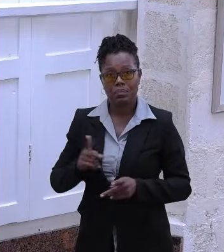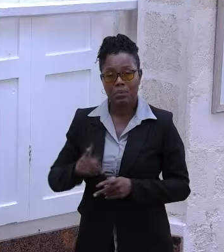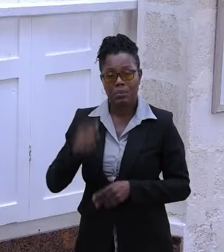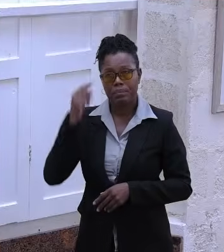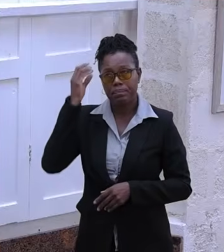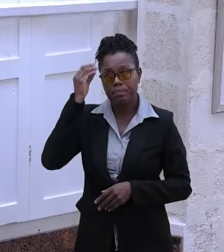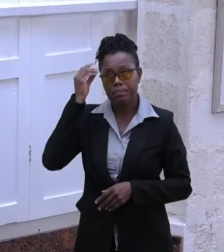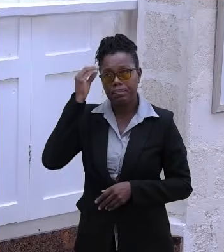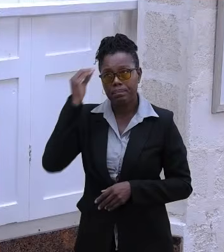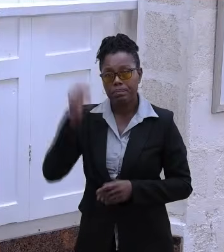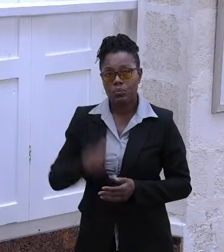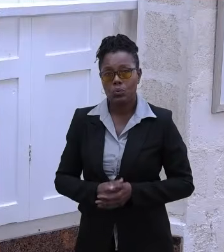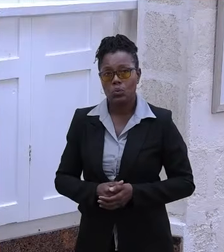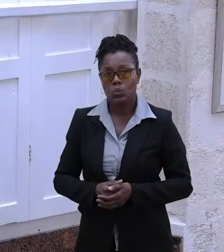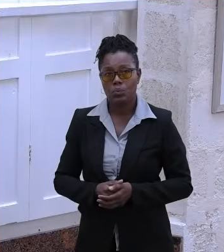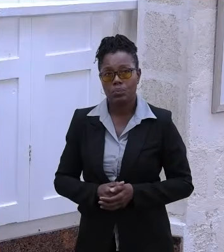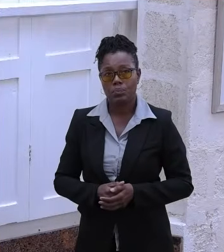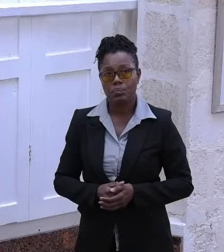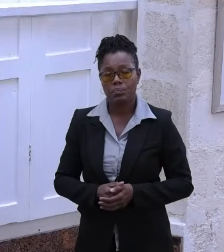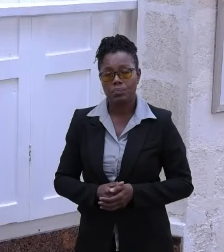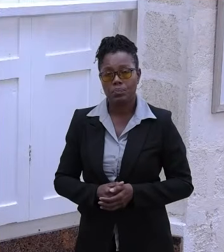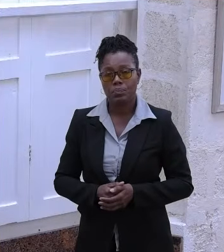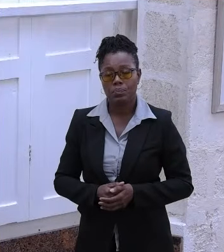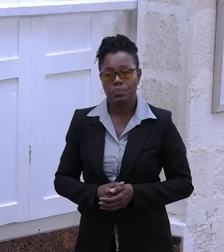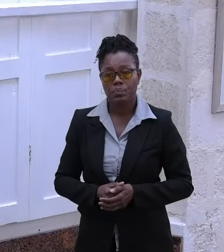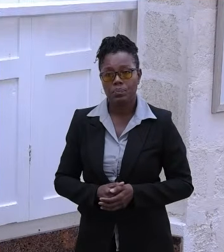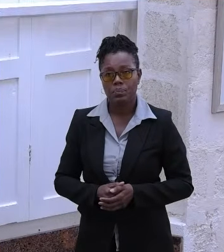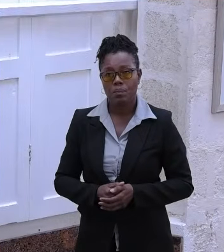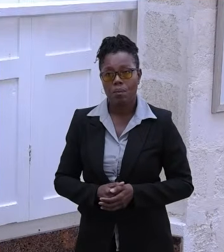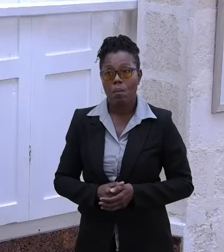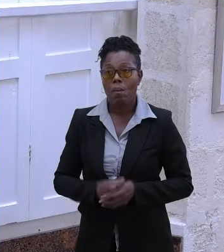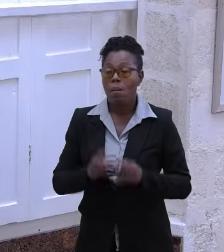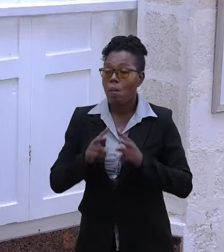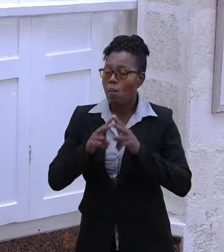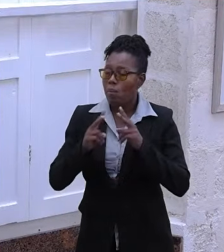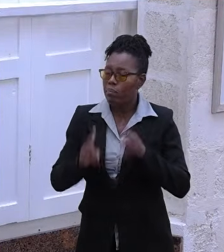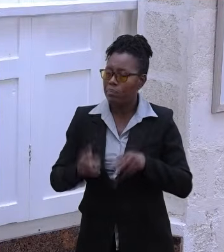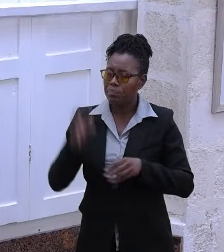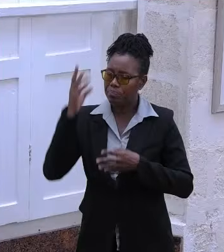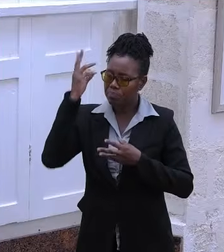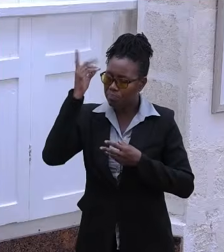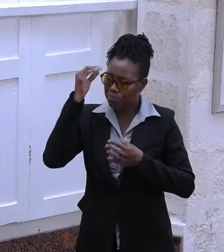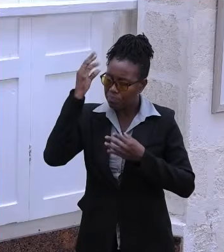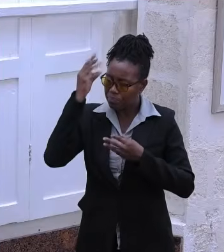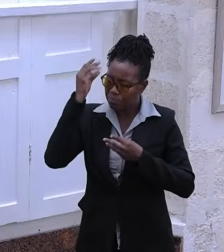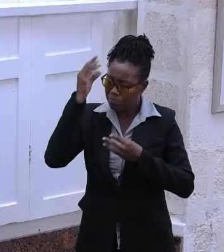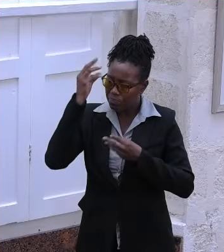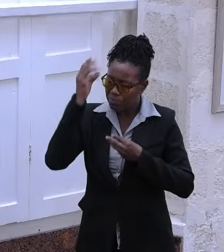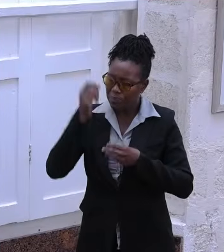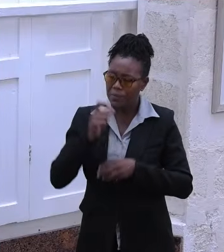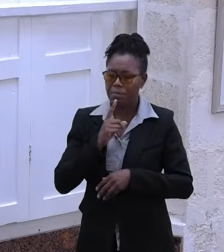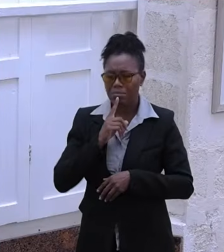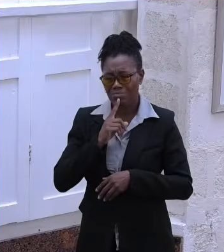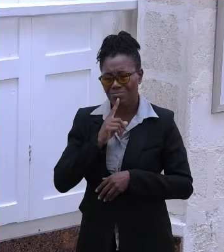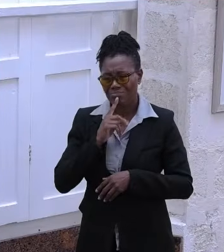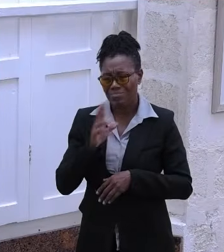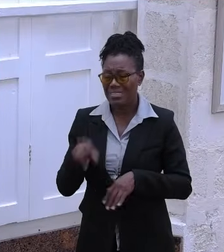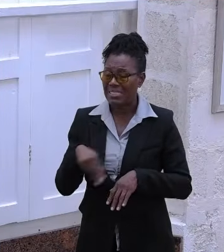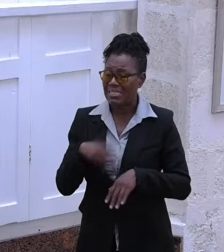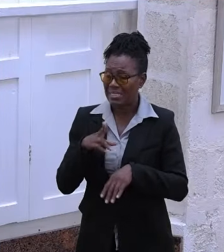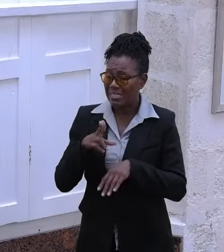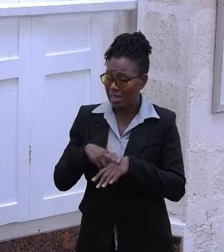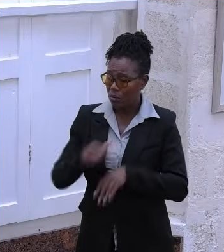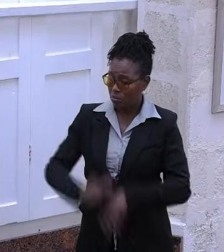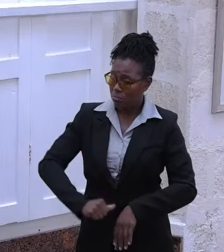with a very deep level of concern and, of course, national pride, as